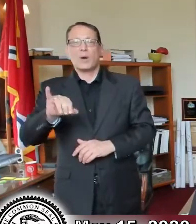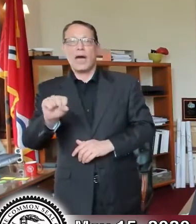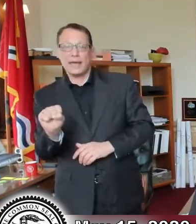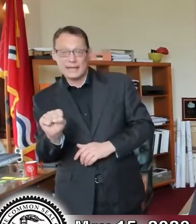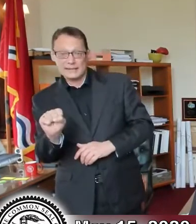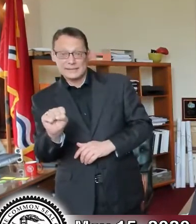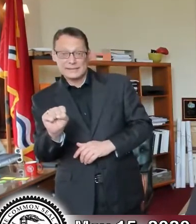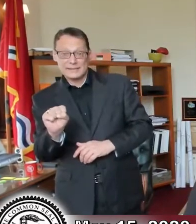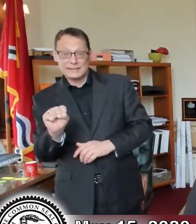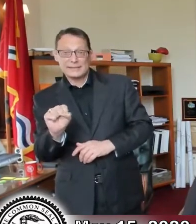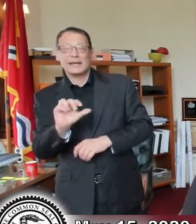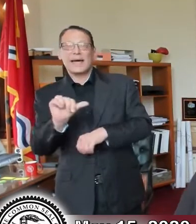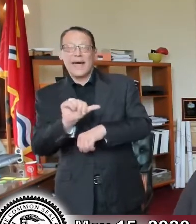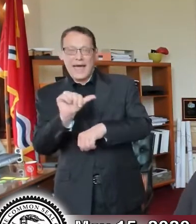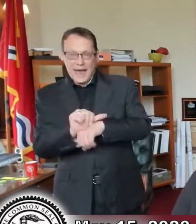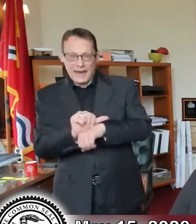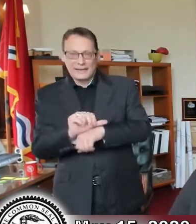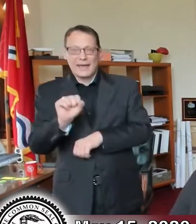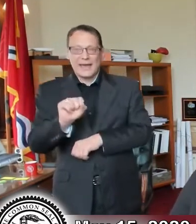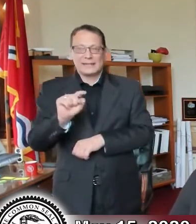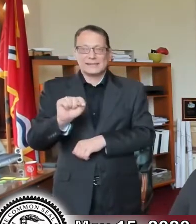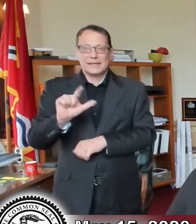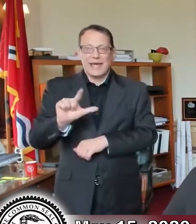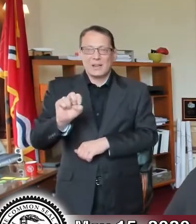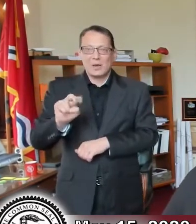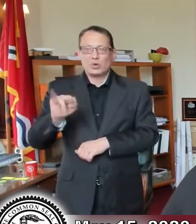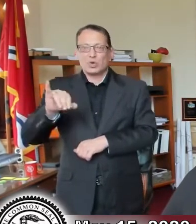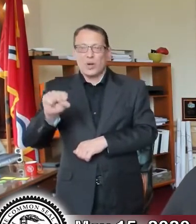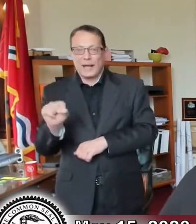STLOUIS at